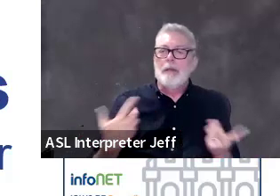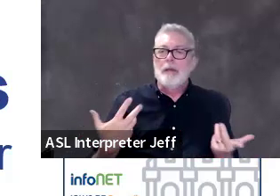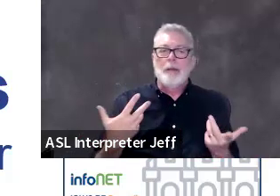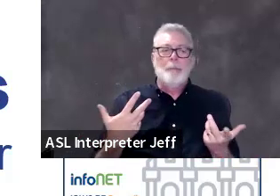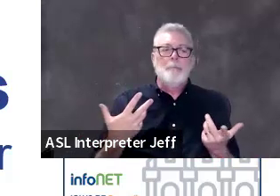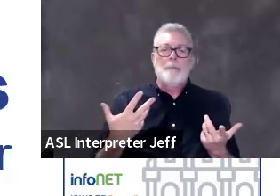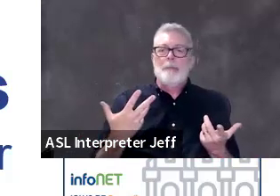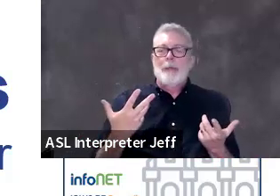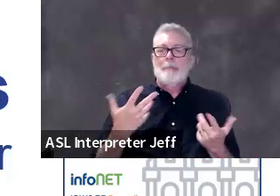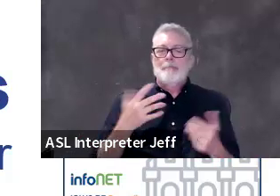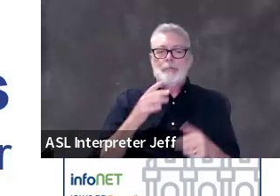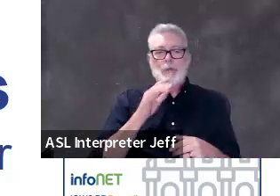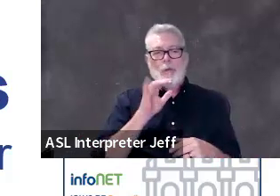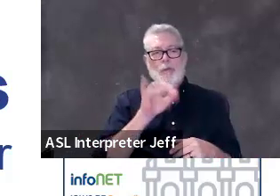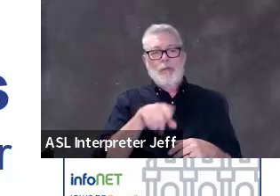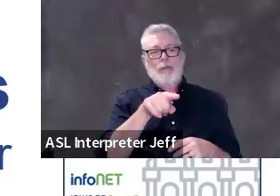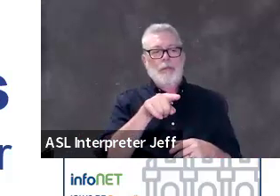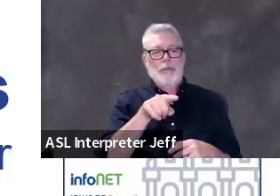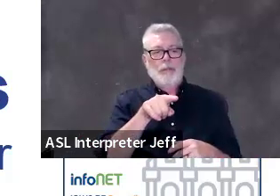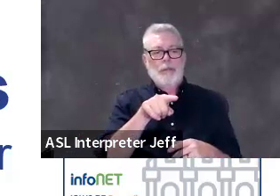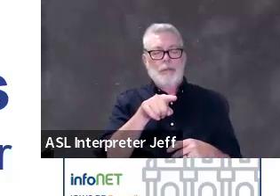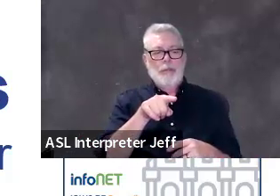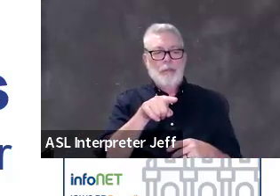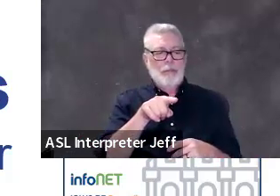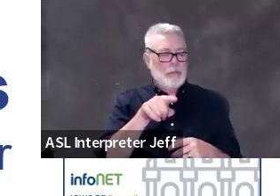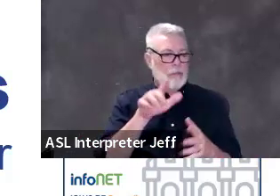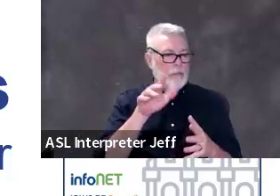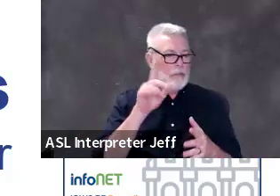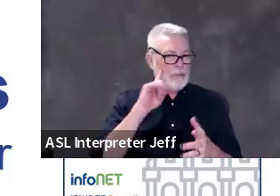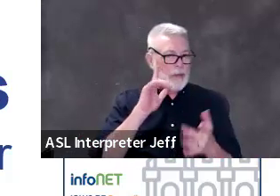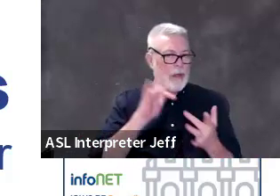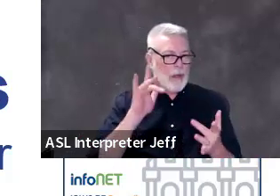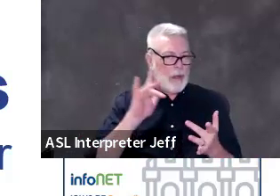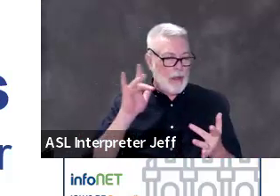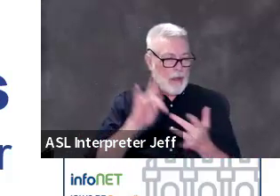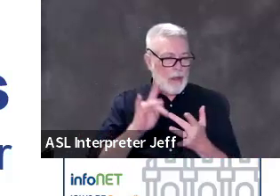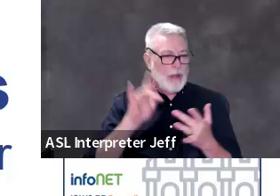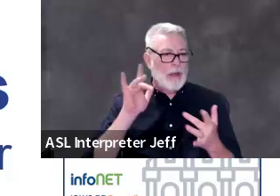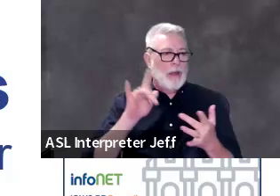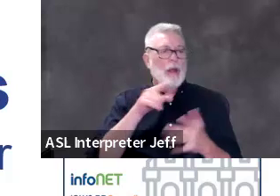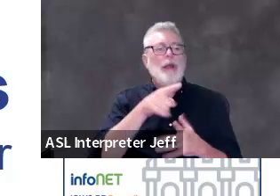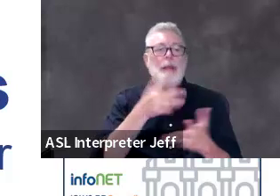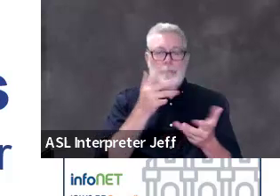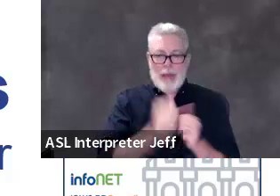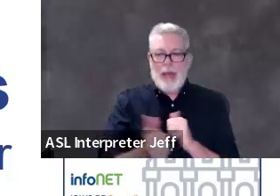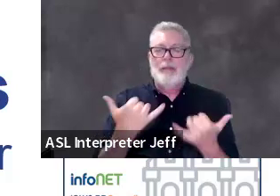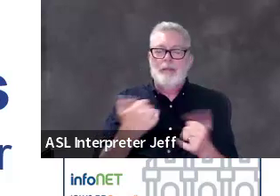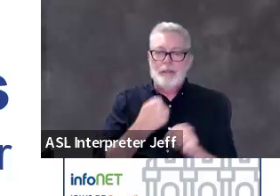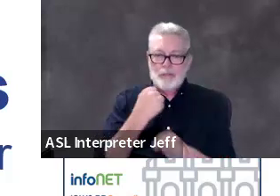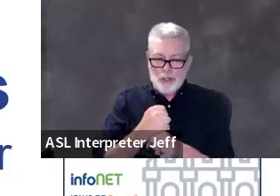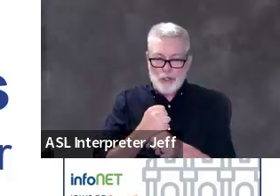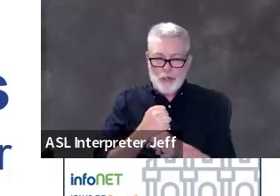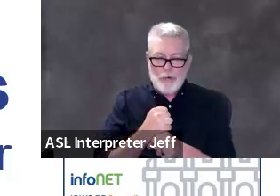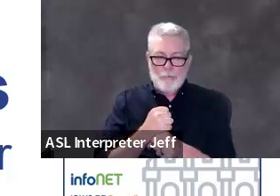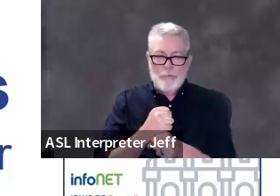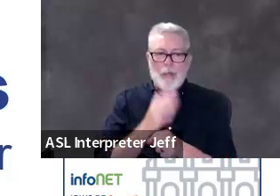them. This is a constant, so it passed this year, and it will have to